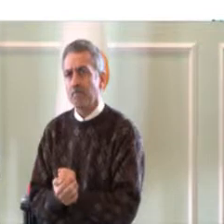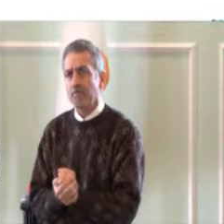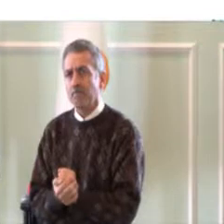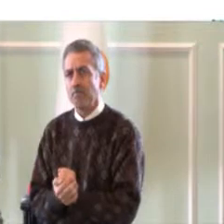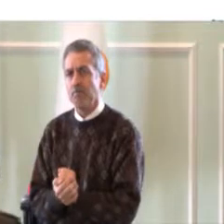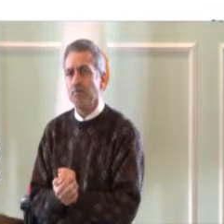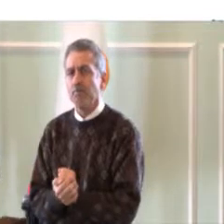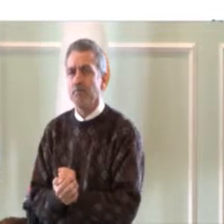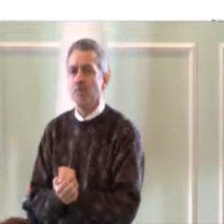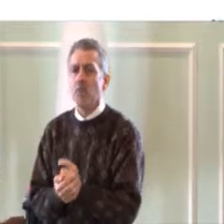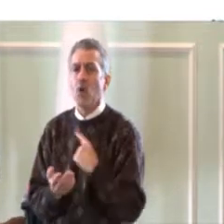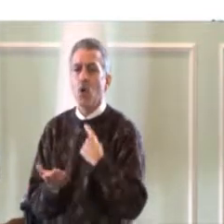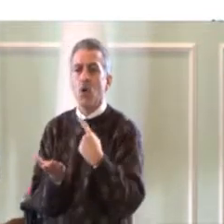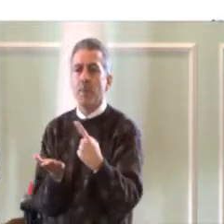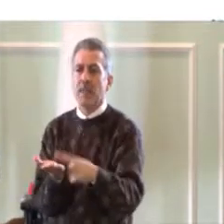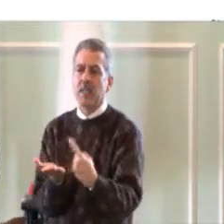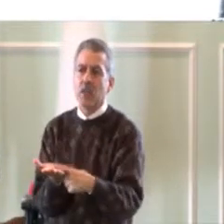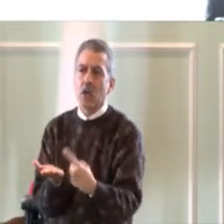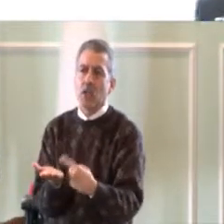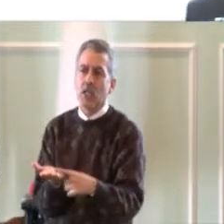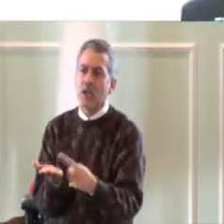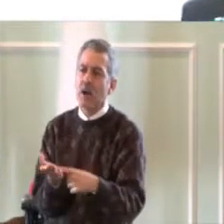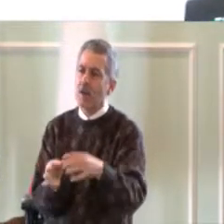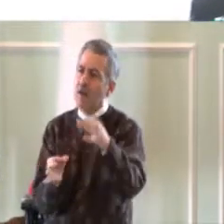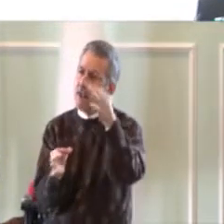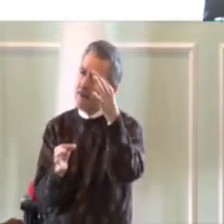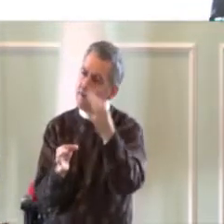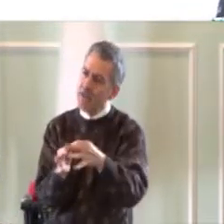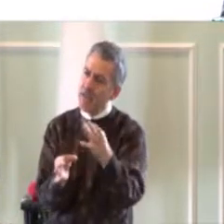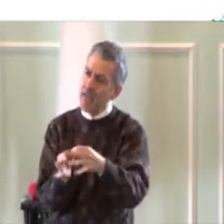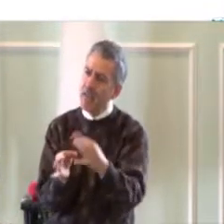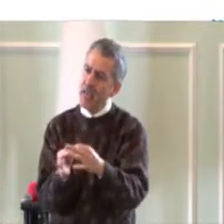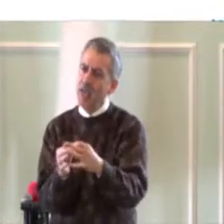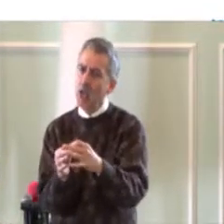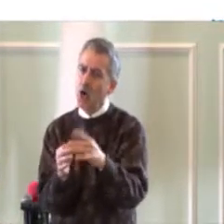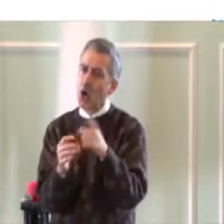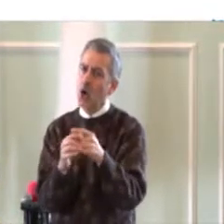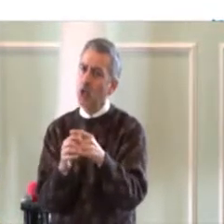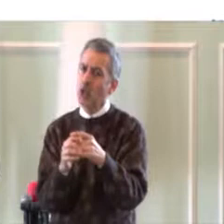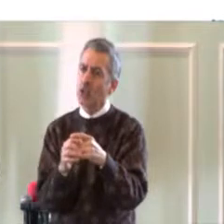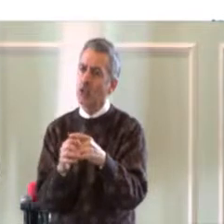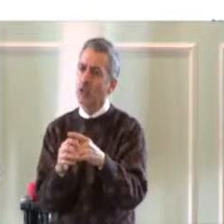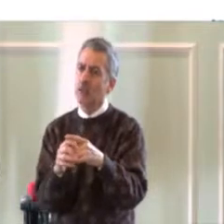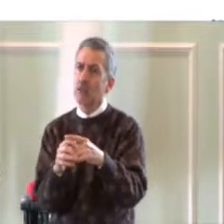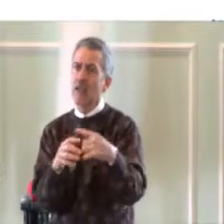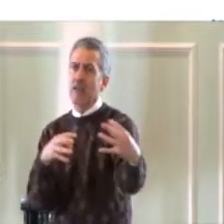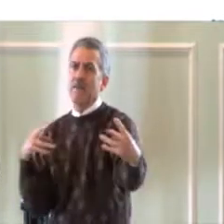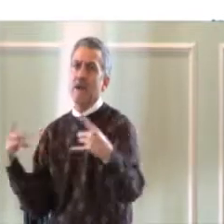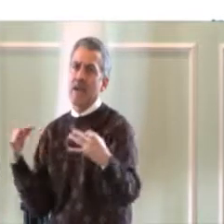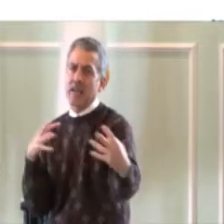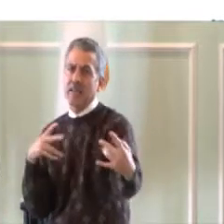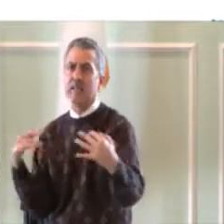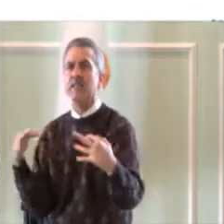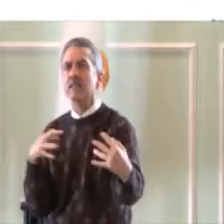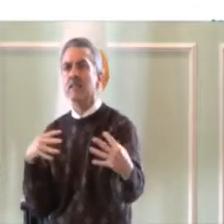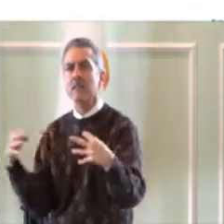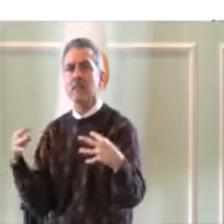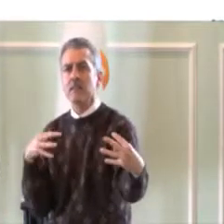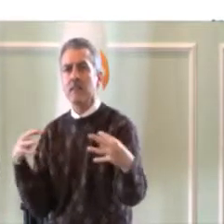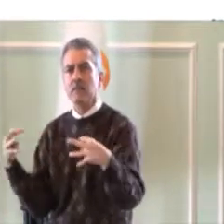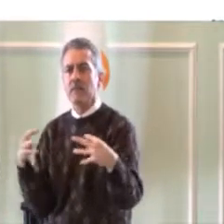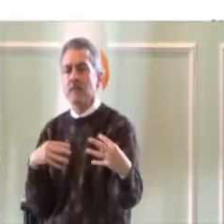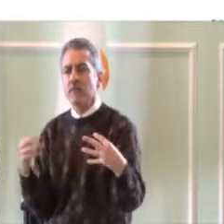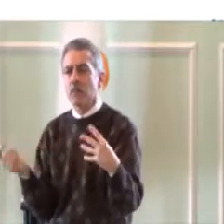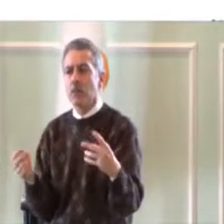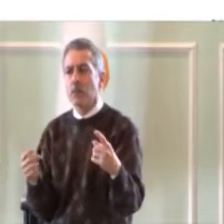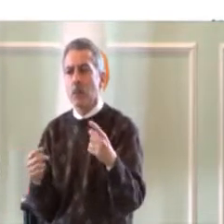So we've been talking about faith under fire. And we've been looking at the book of